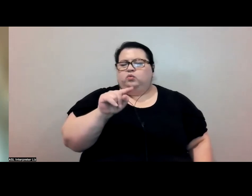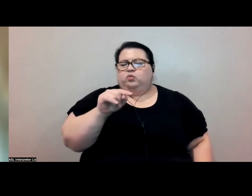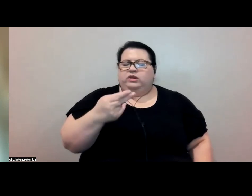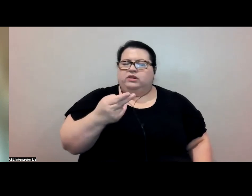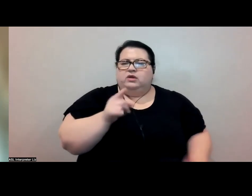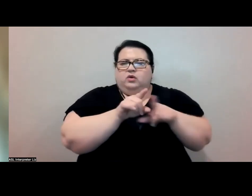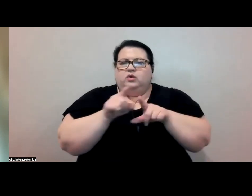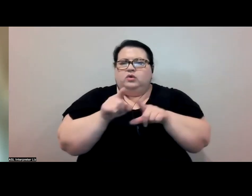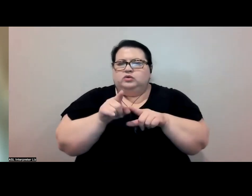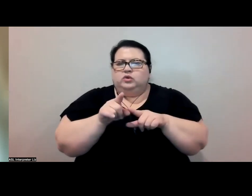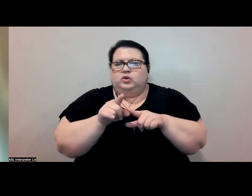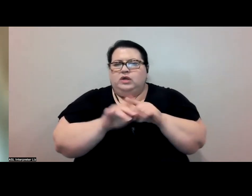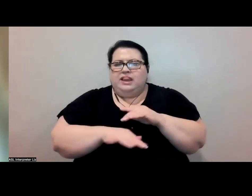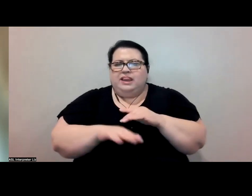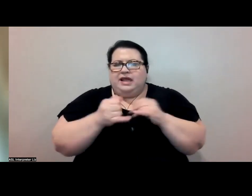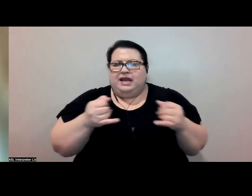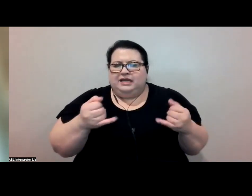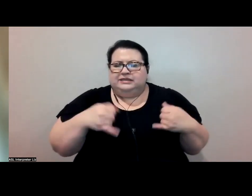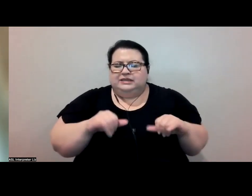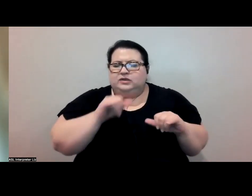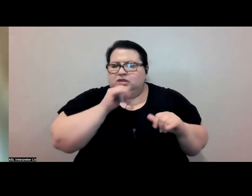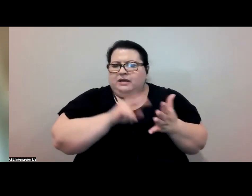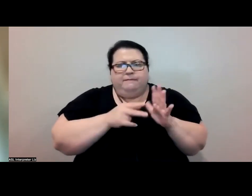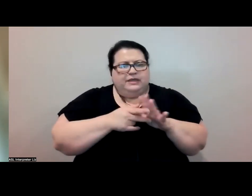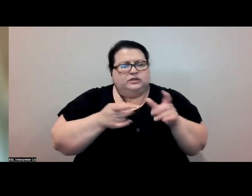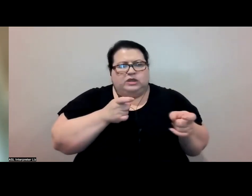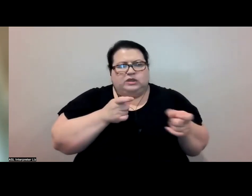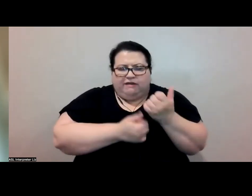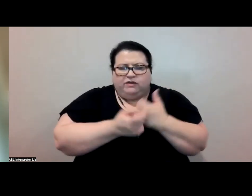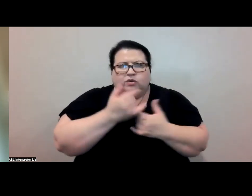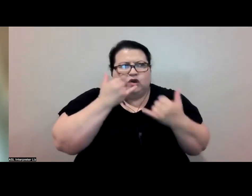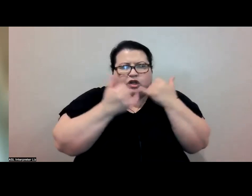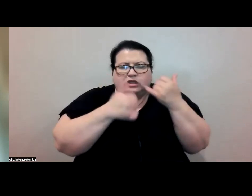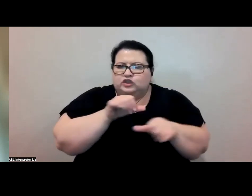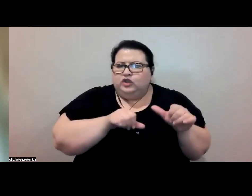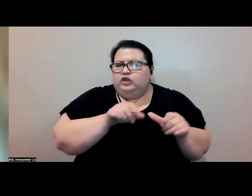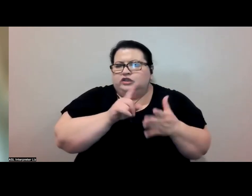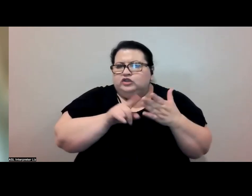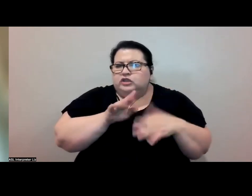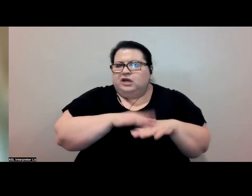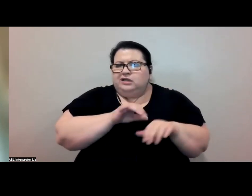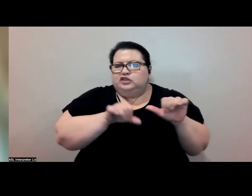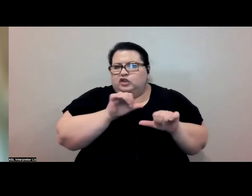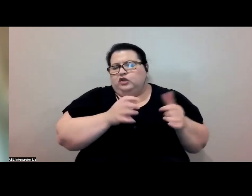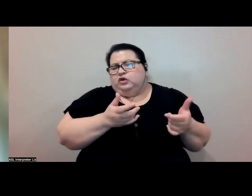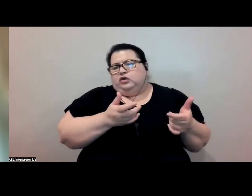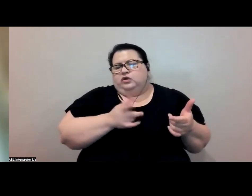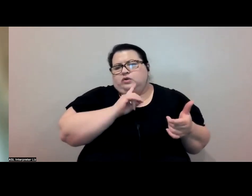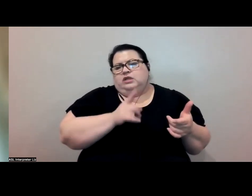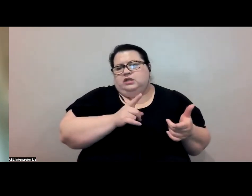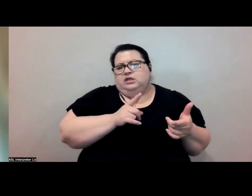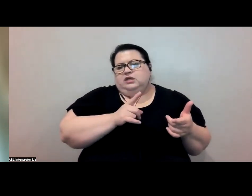our landline network is still not meant to handle everyone trying to call each other and check on each other. It's really a